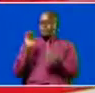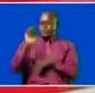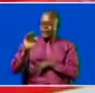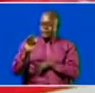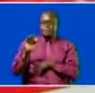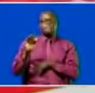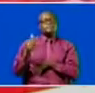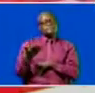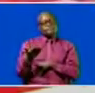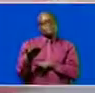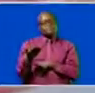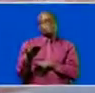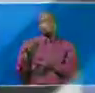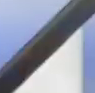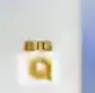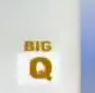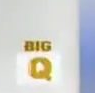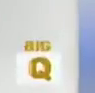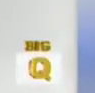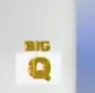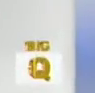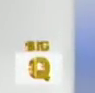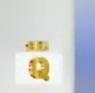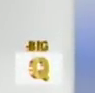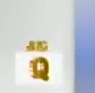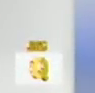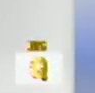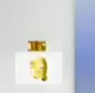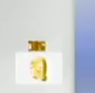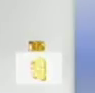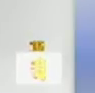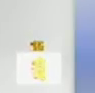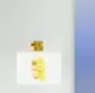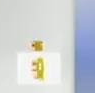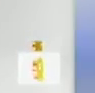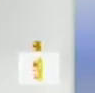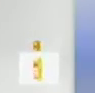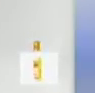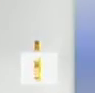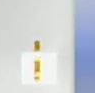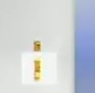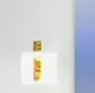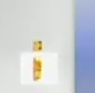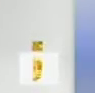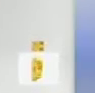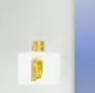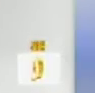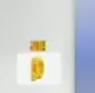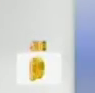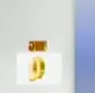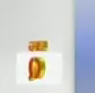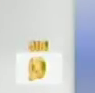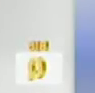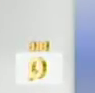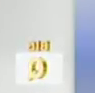KTN Prime. We're asking you, do you think the renewed tactics by the DPP and DCI against graft will yield results? Let us